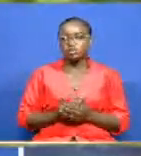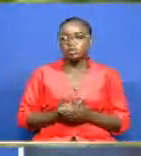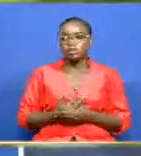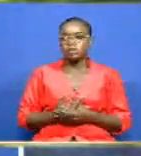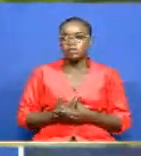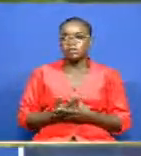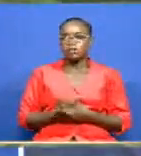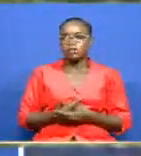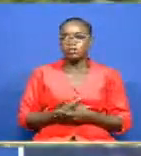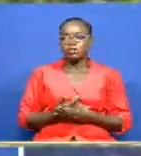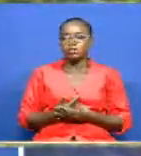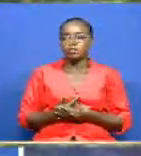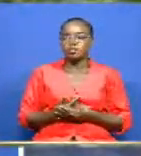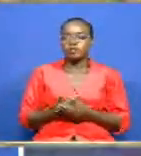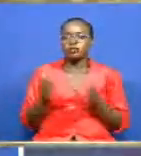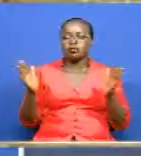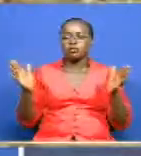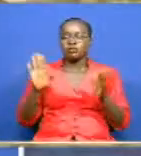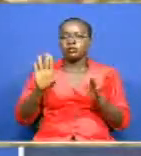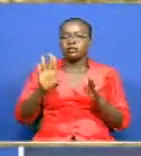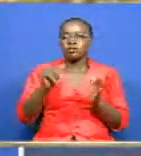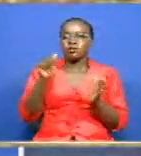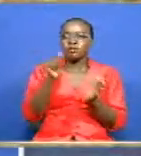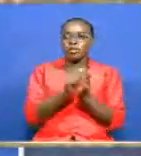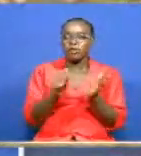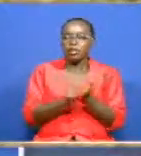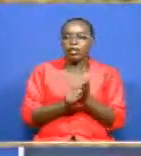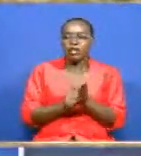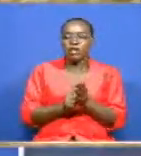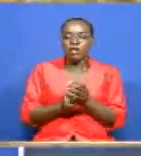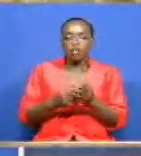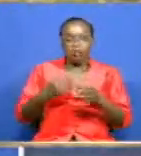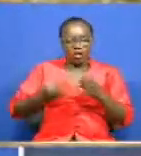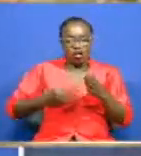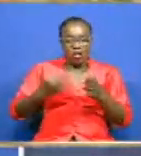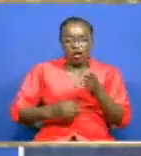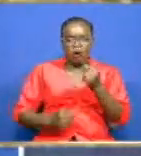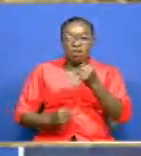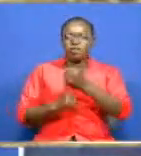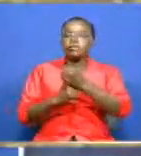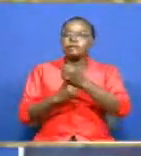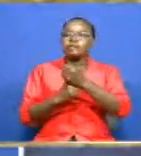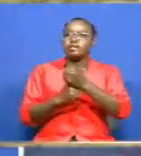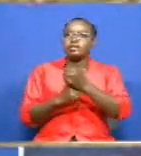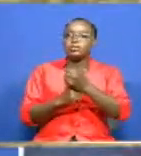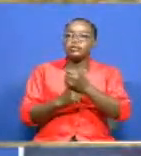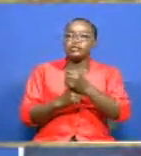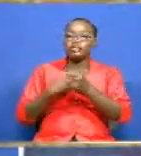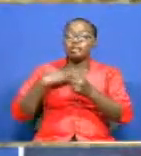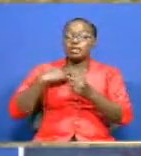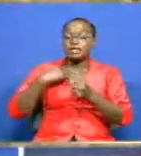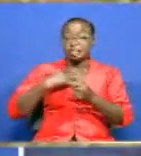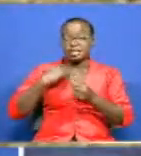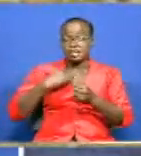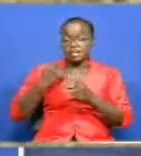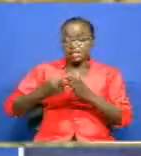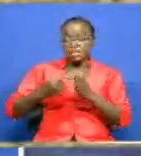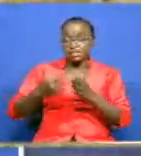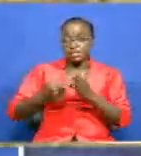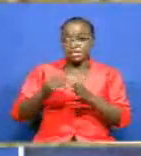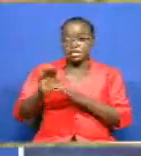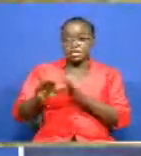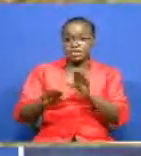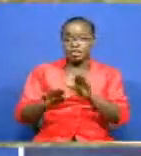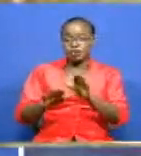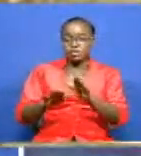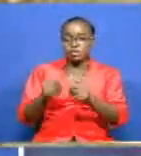As part of the Big Four agenda under the manufacturing pillar, the government purposed to revive the textile industry. Part of the steps taken